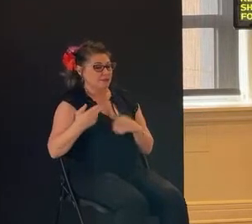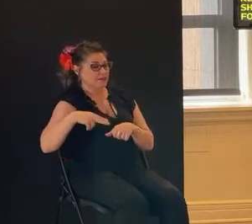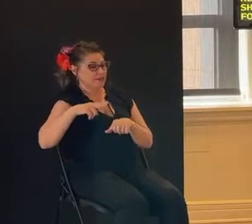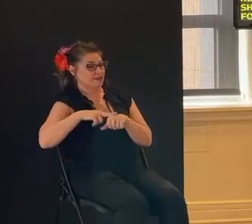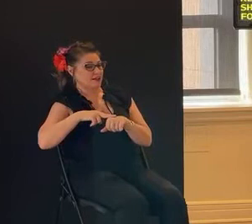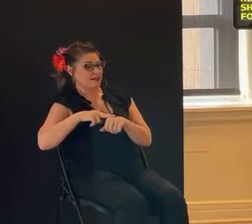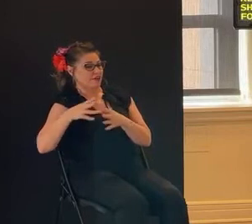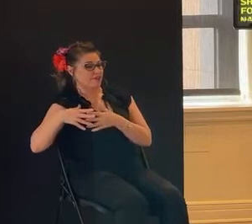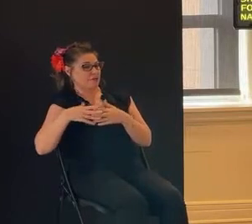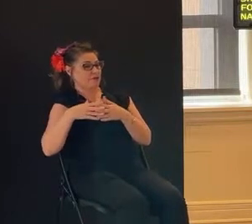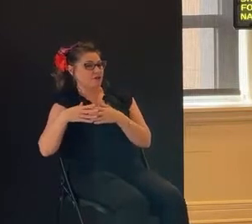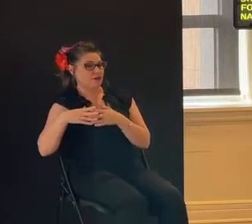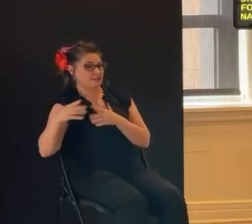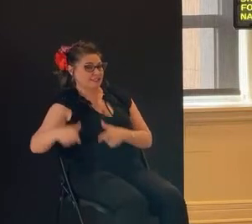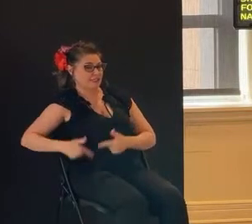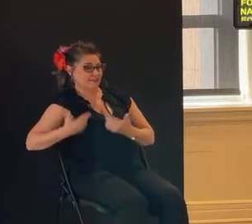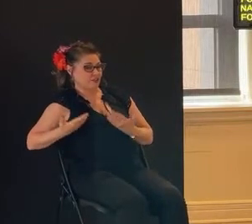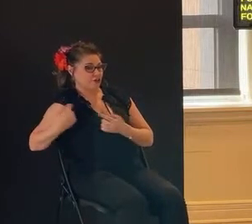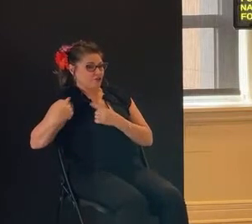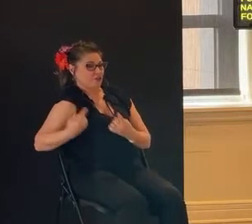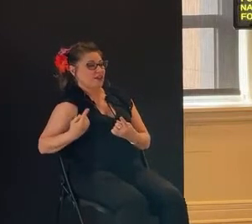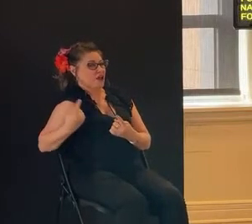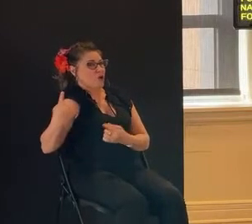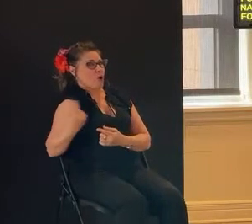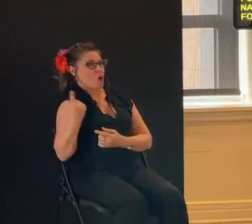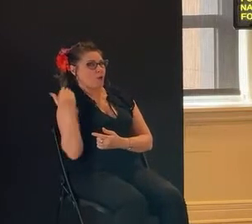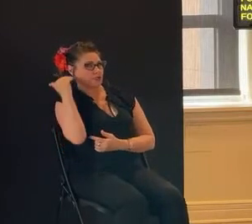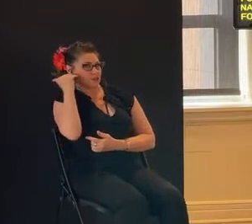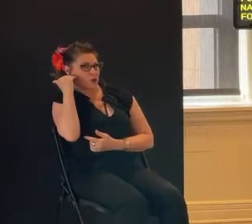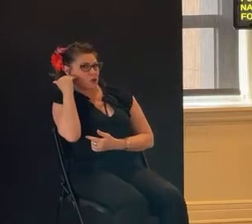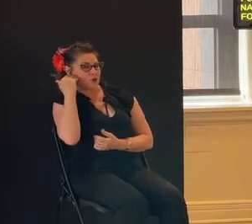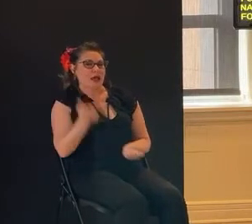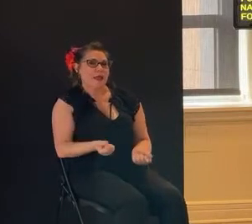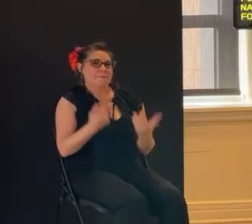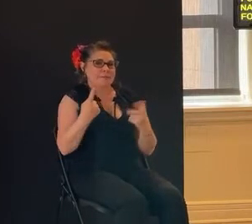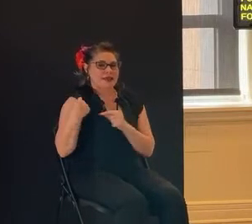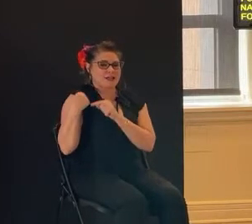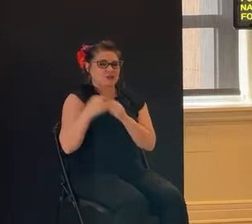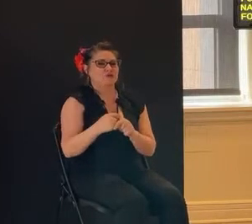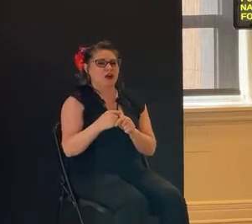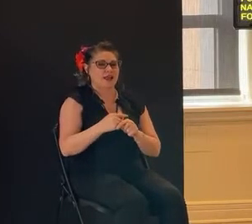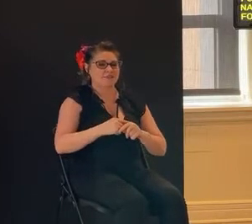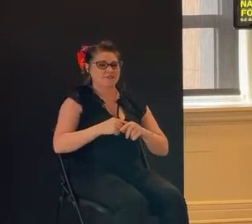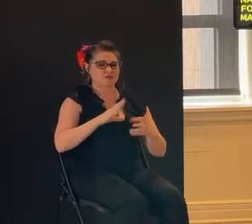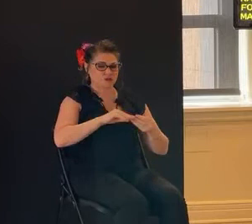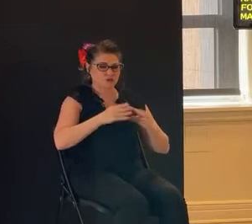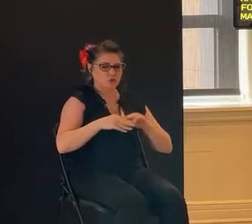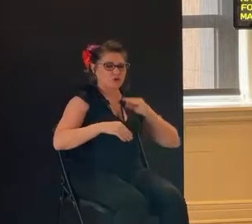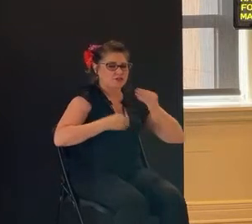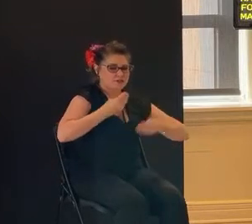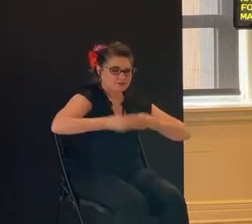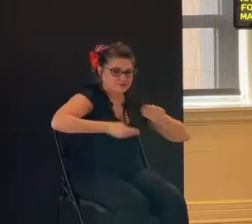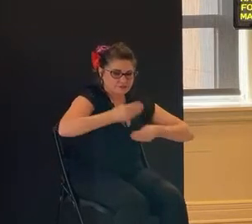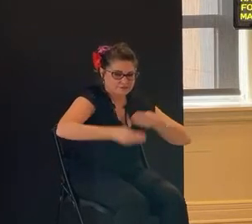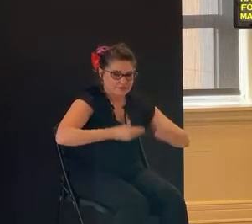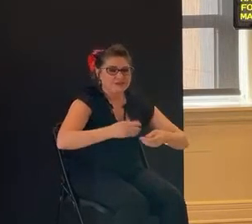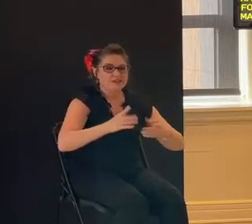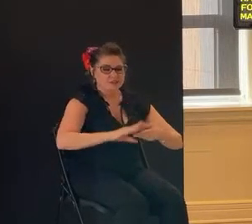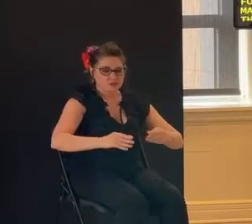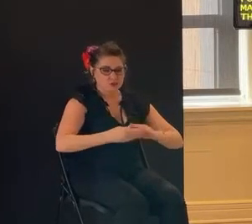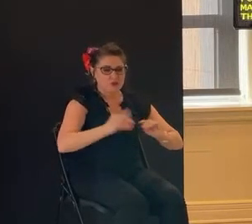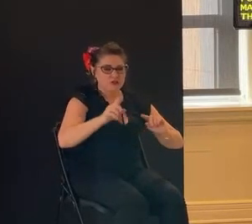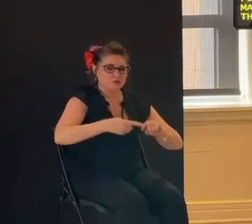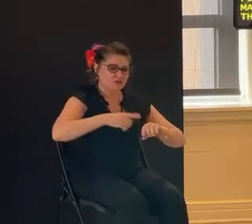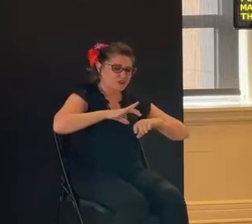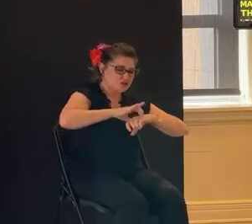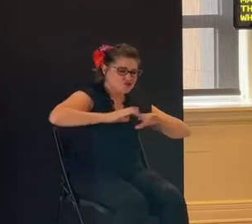lived here for so long have always known. Many tribes passed down stories through the generations of times when the ground shook so